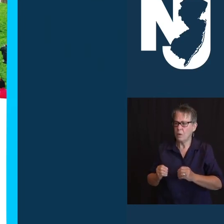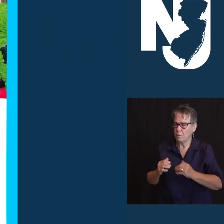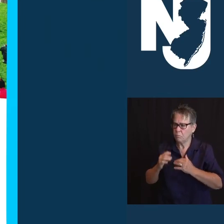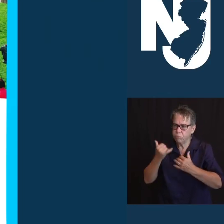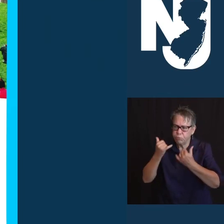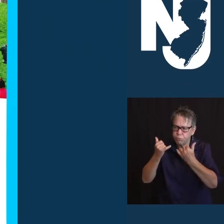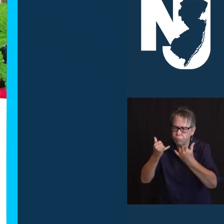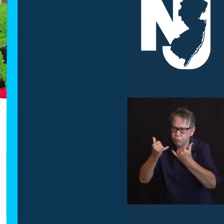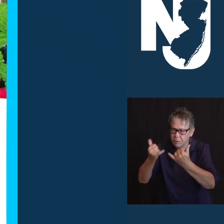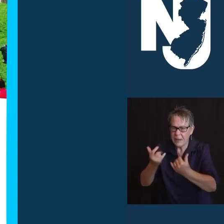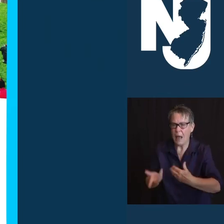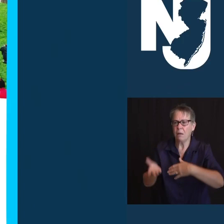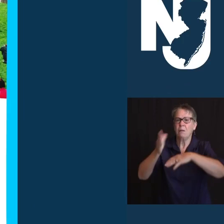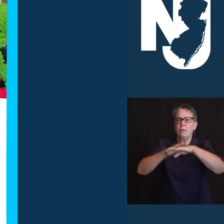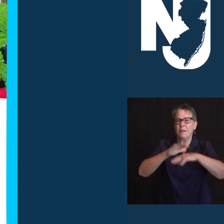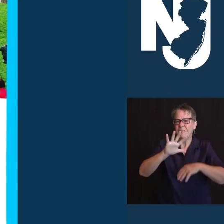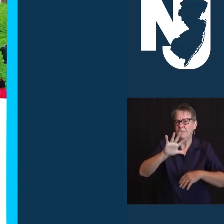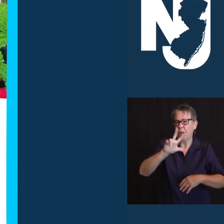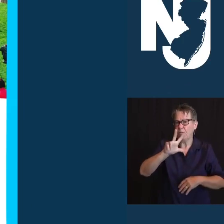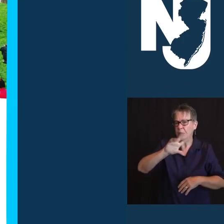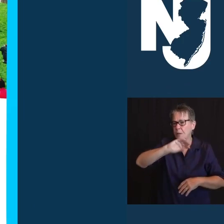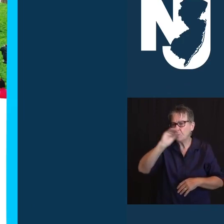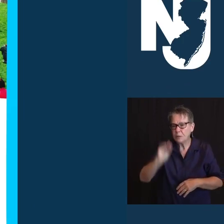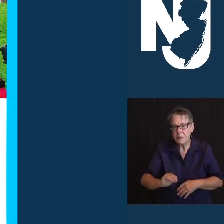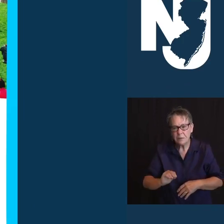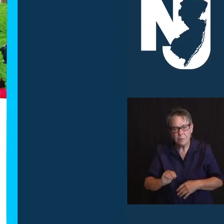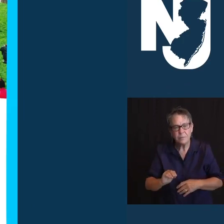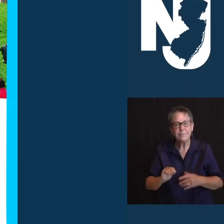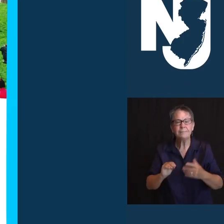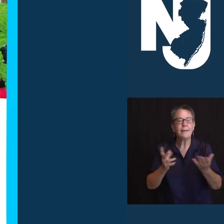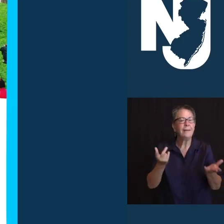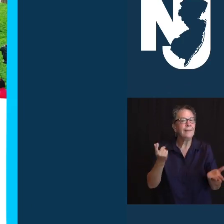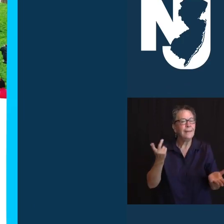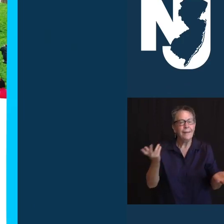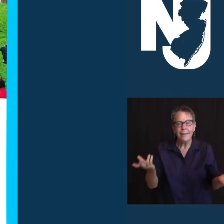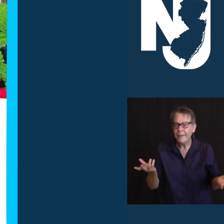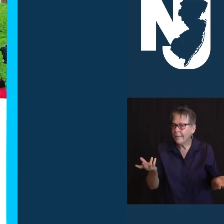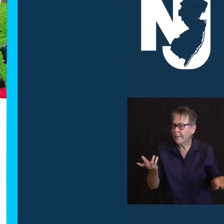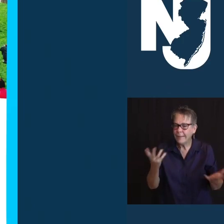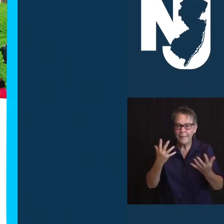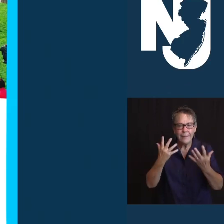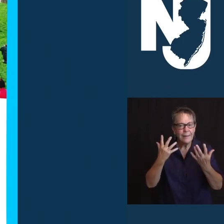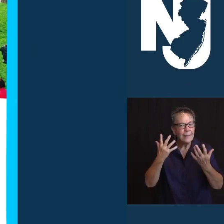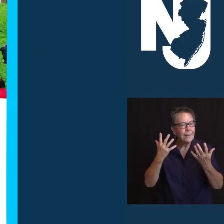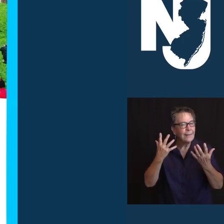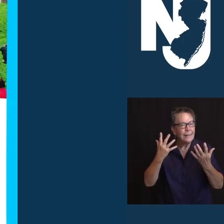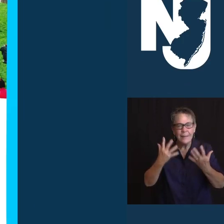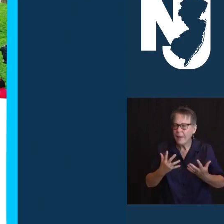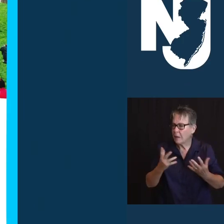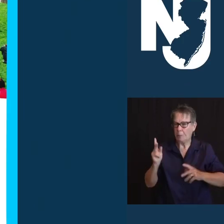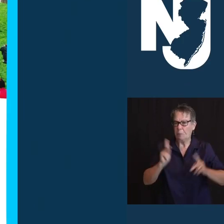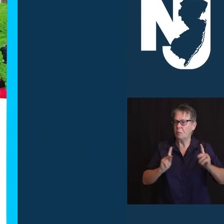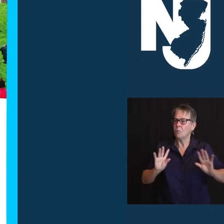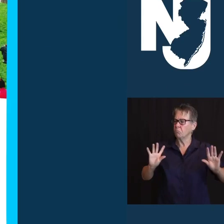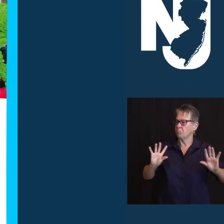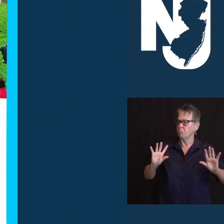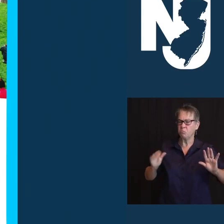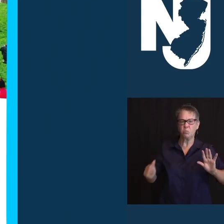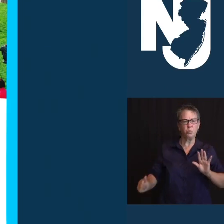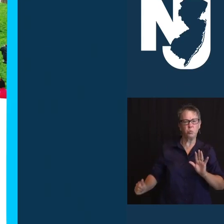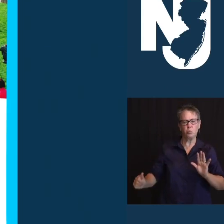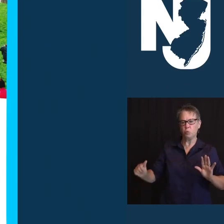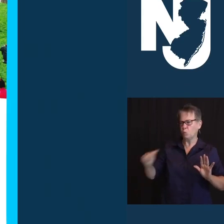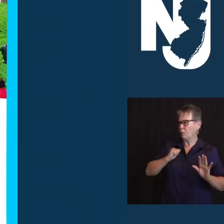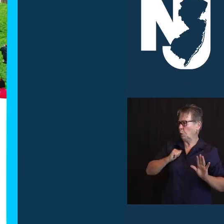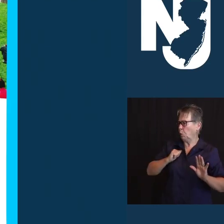tracers. Unfortunately, we've seen the percentage of individuals refusing to provide contacts climb